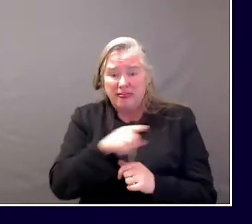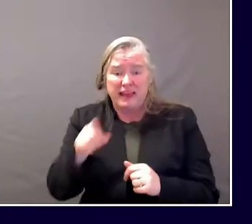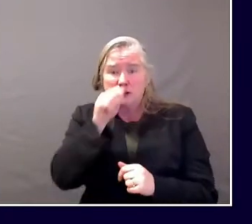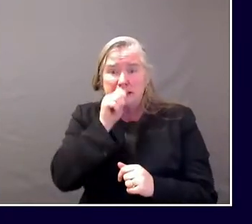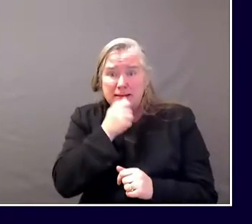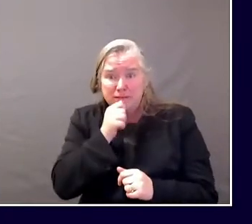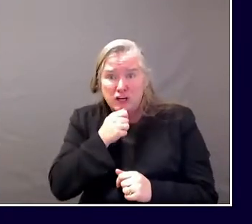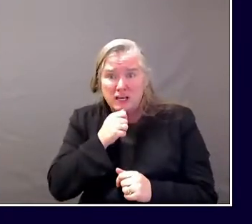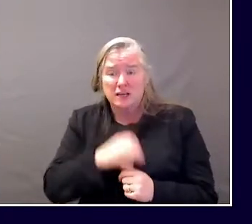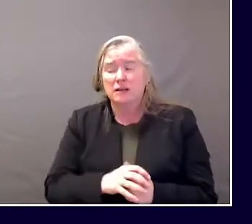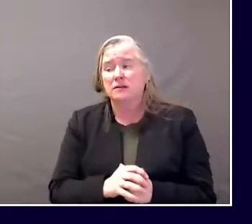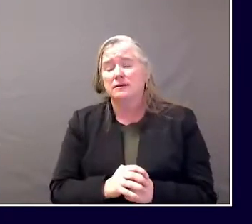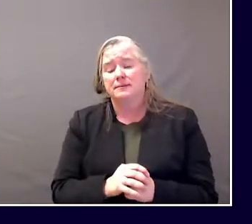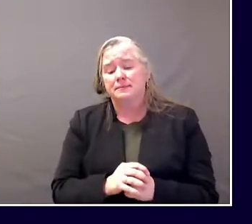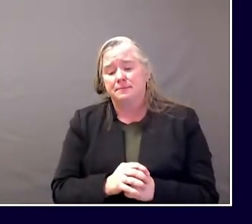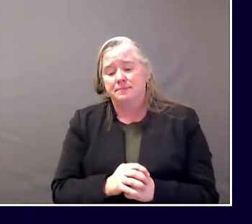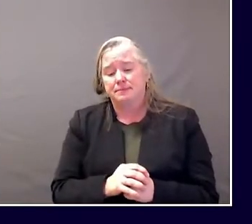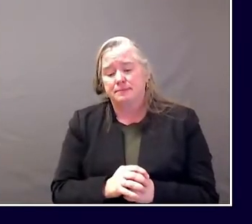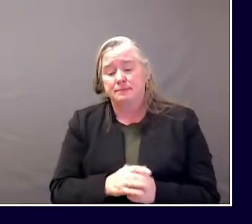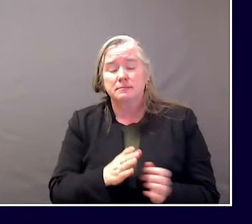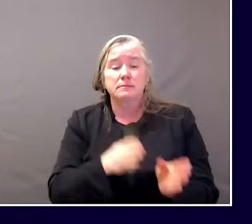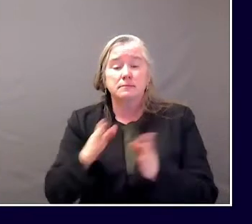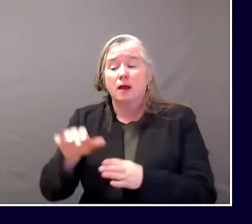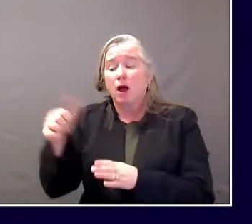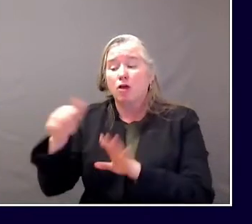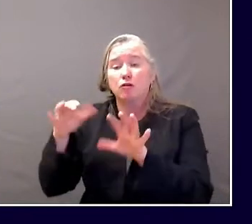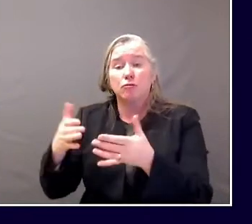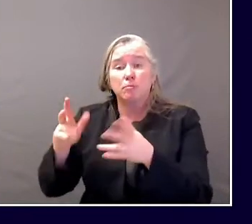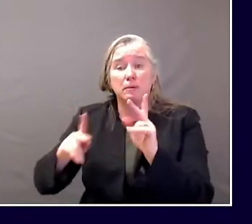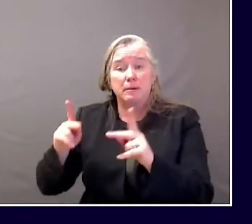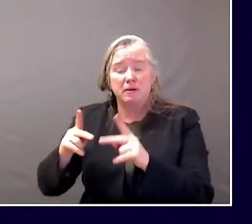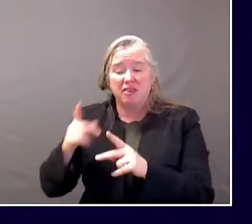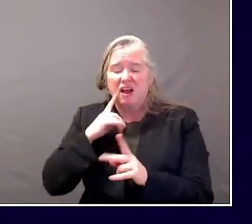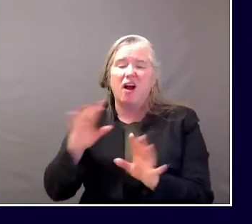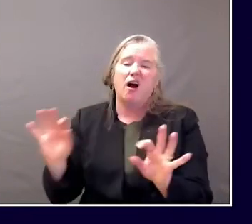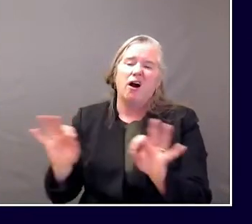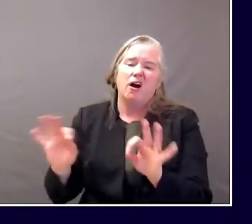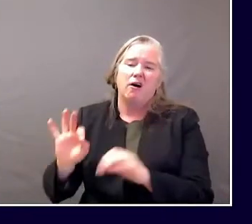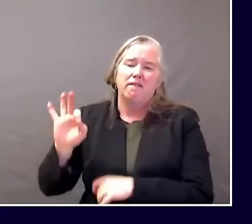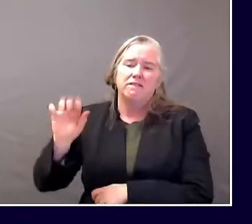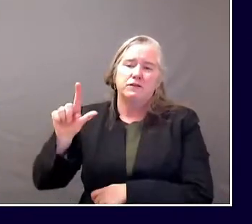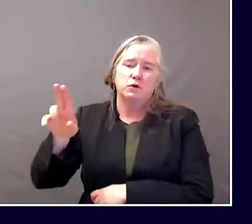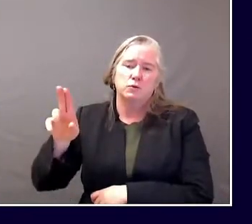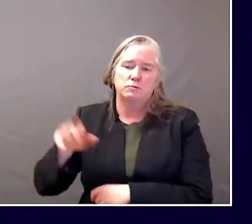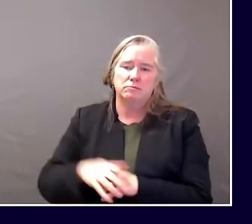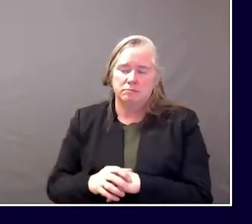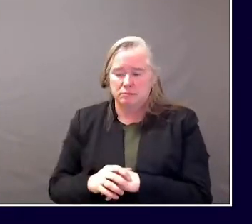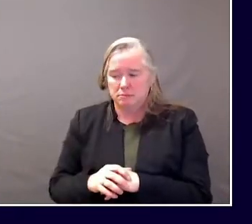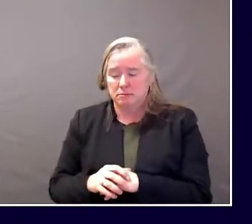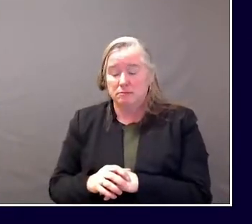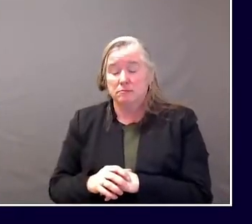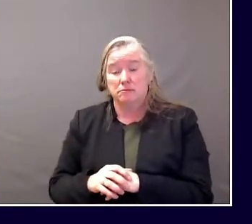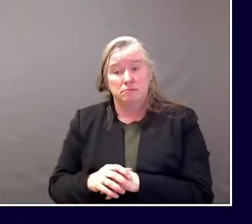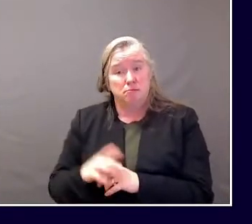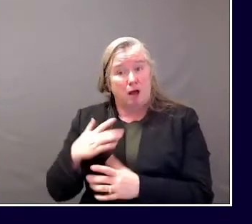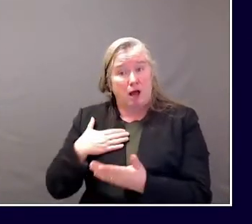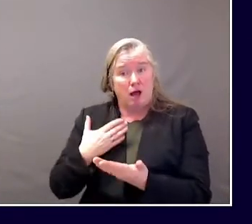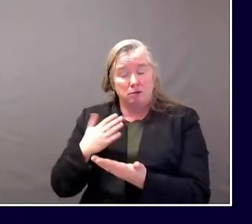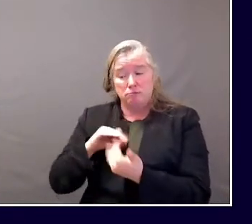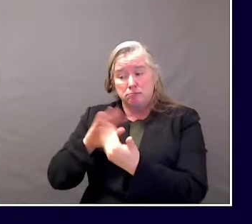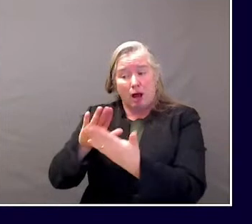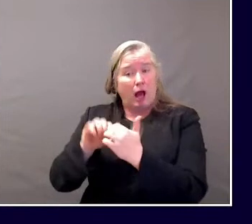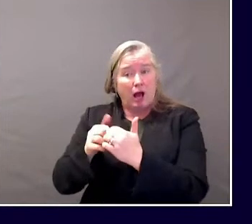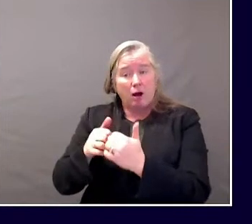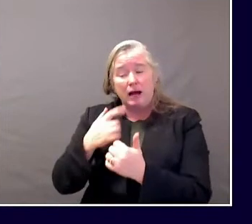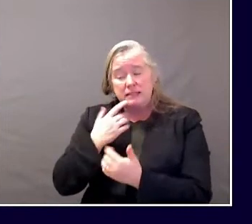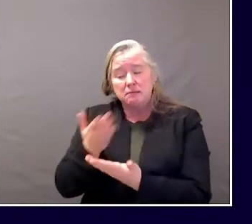flu. And I guess what I would say to them is to ask any of the families of these 426 people if those family